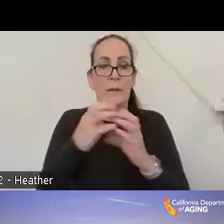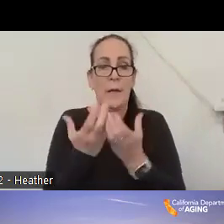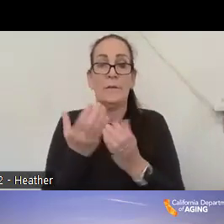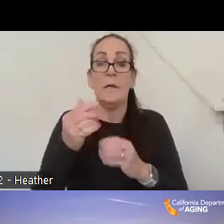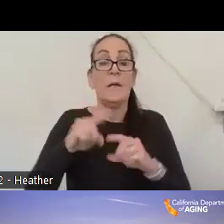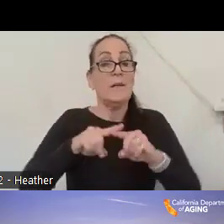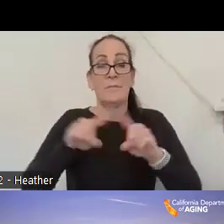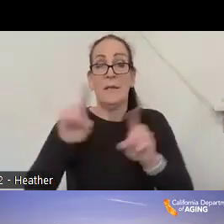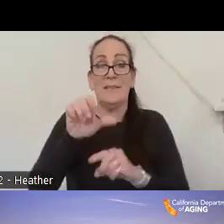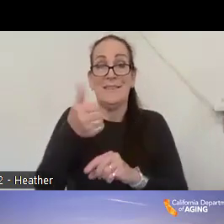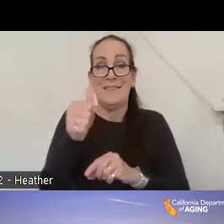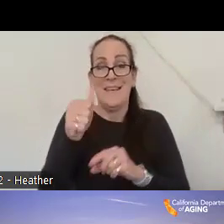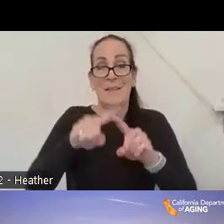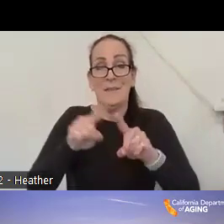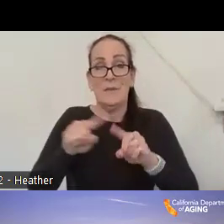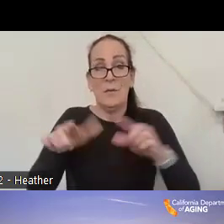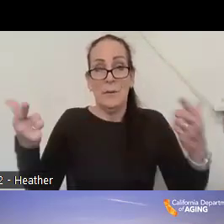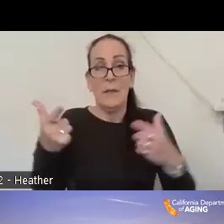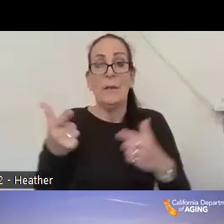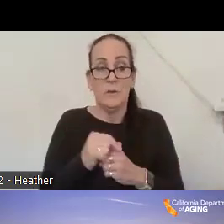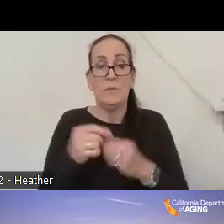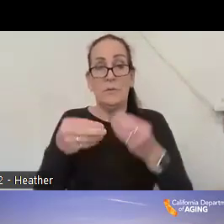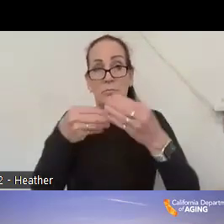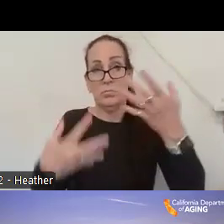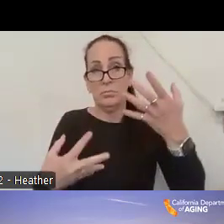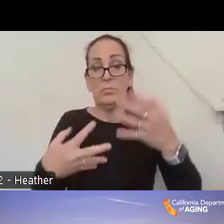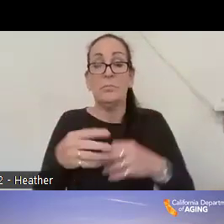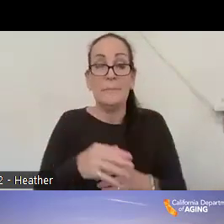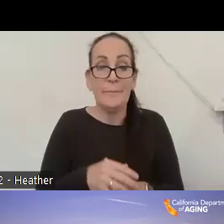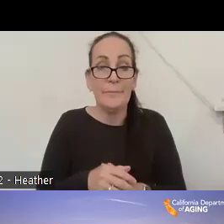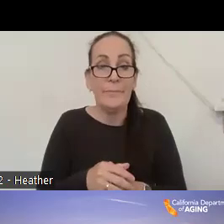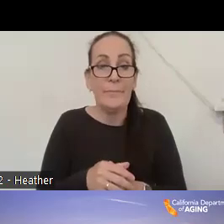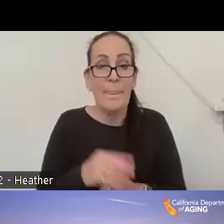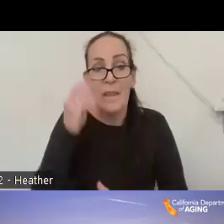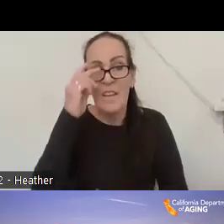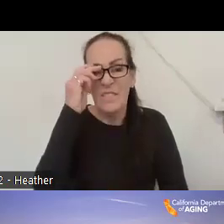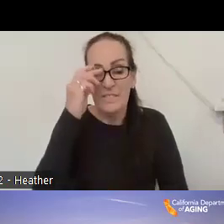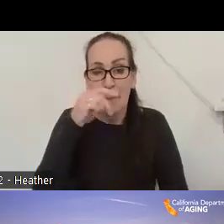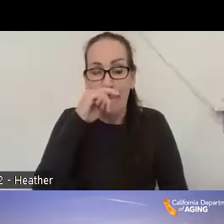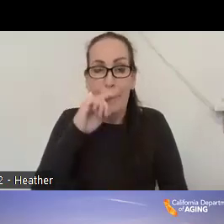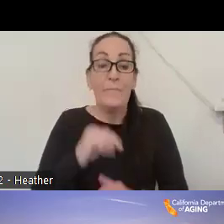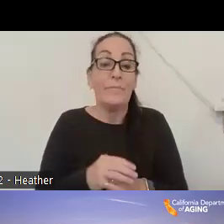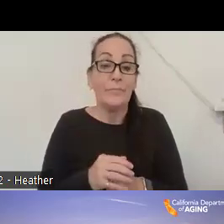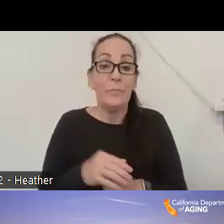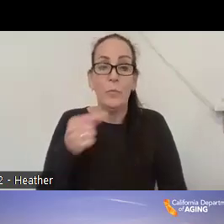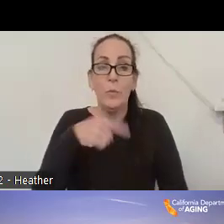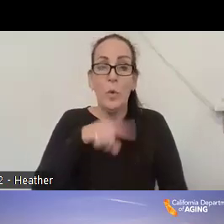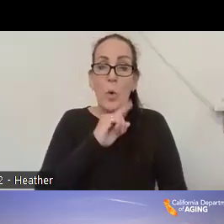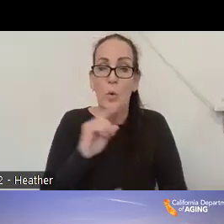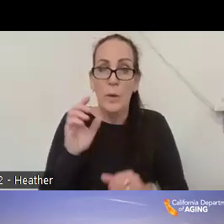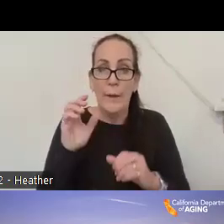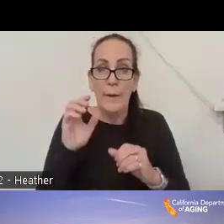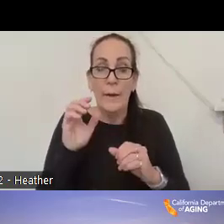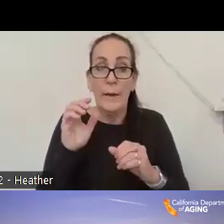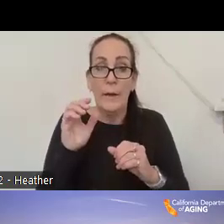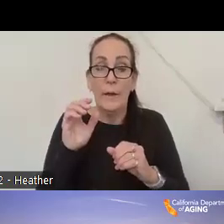of the trainings. So we are looking at trying to continue. There were great trainings that